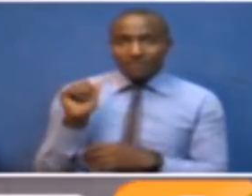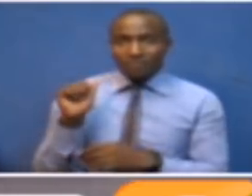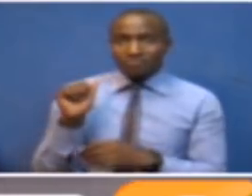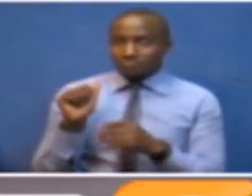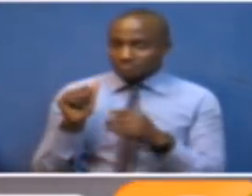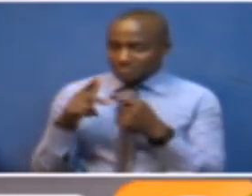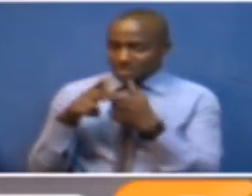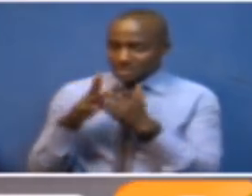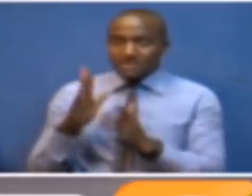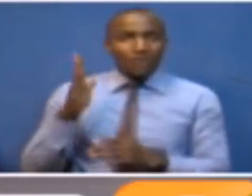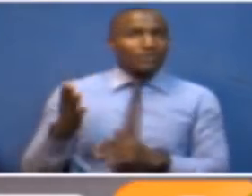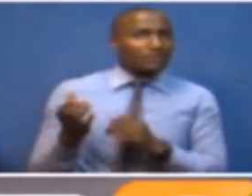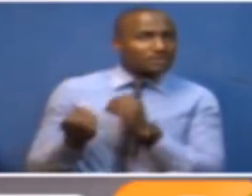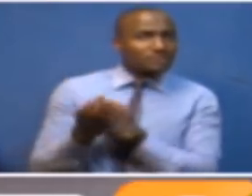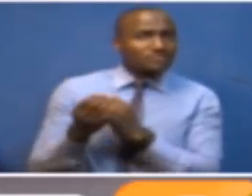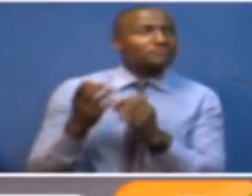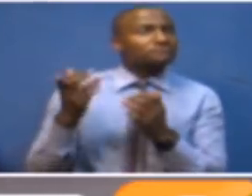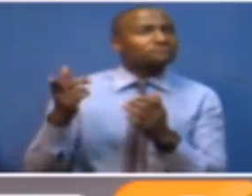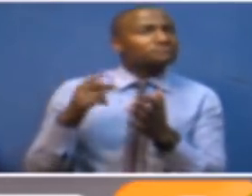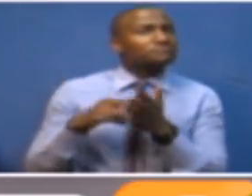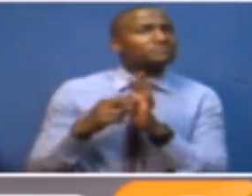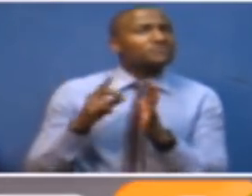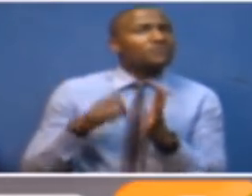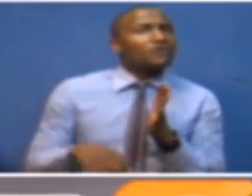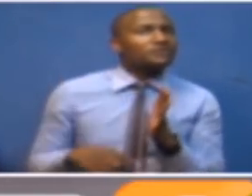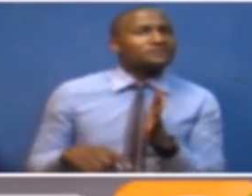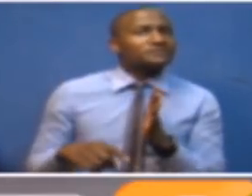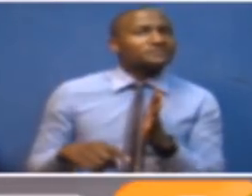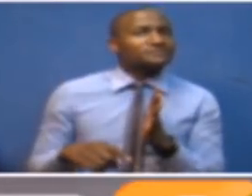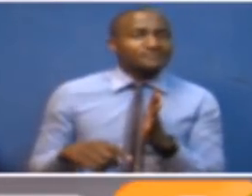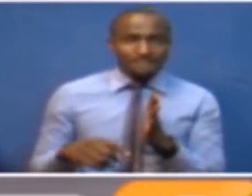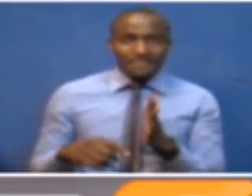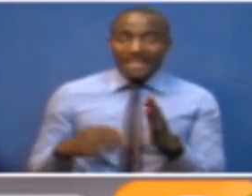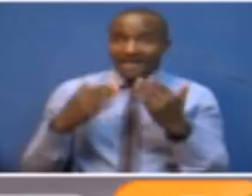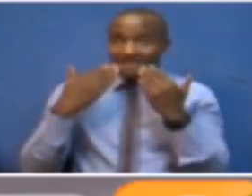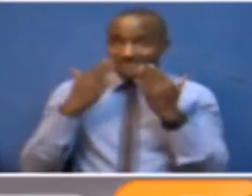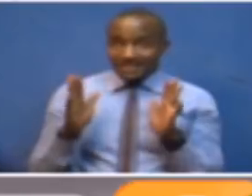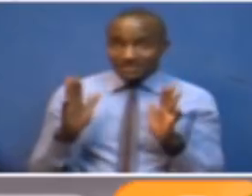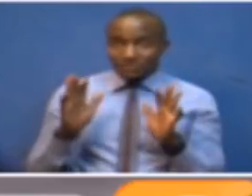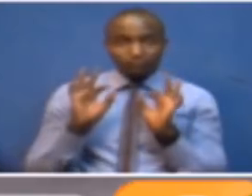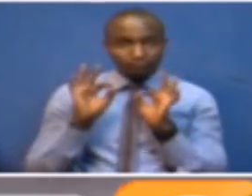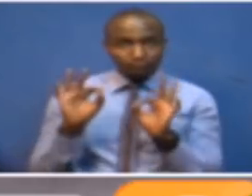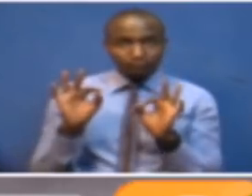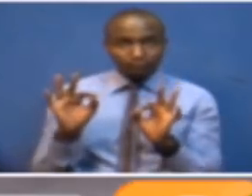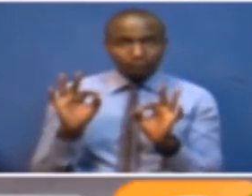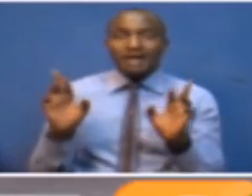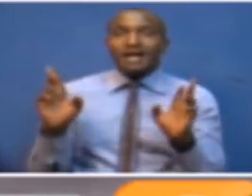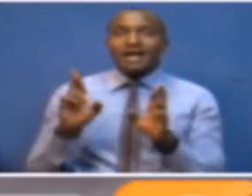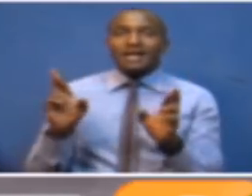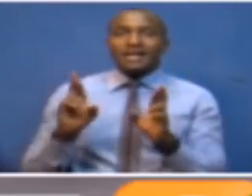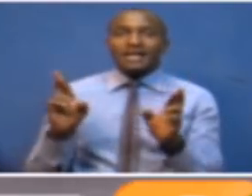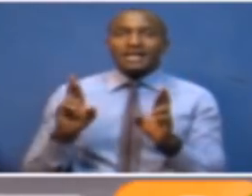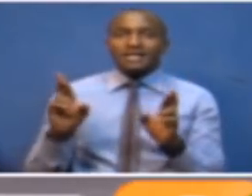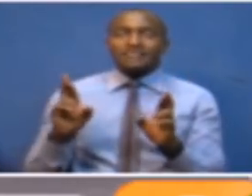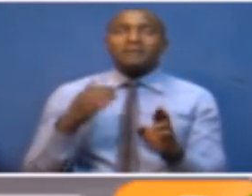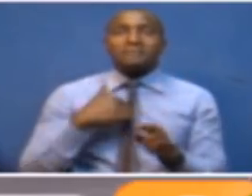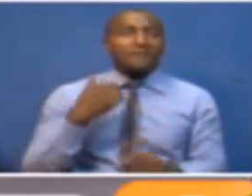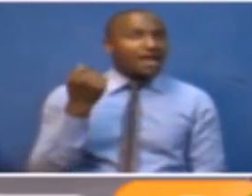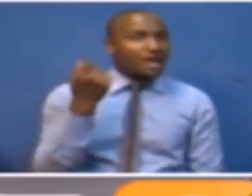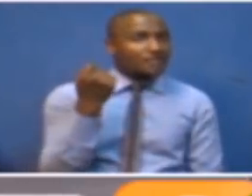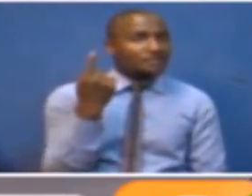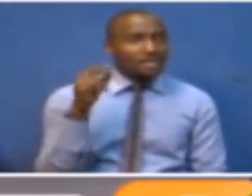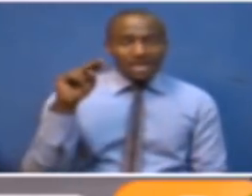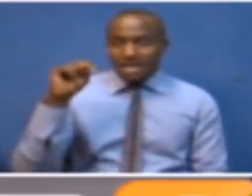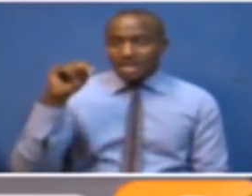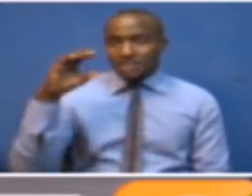Engineer Akech on just what this means. All right, so you have this. You're good, you're ready to go. I do understand the